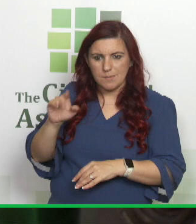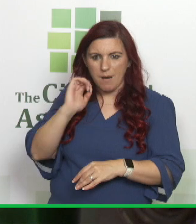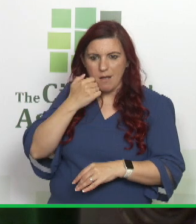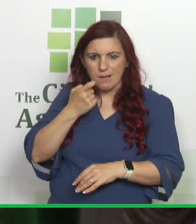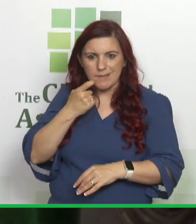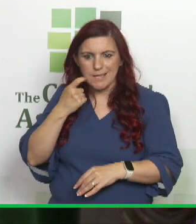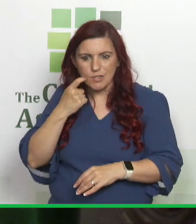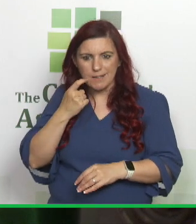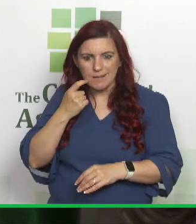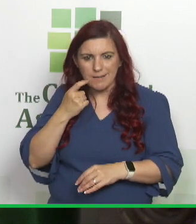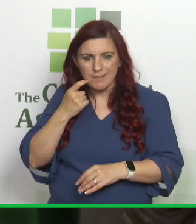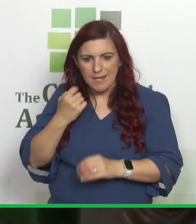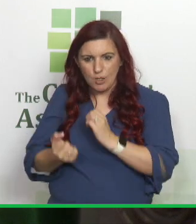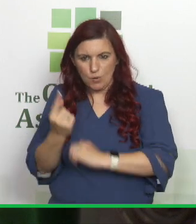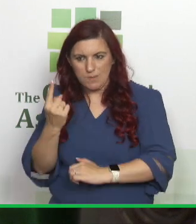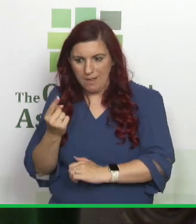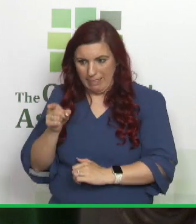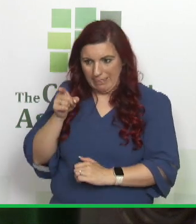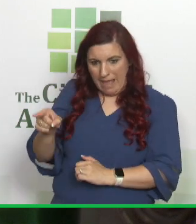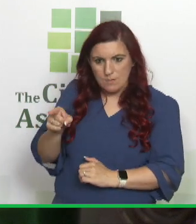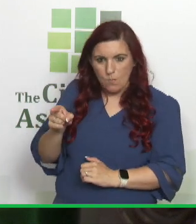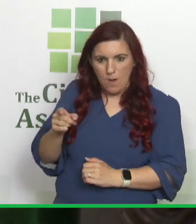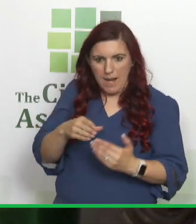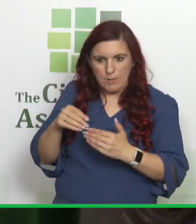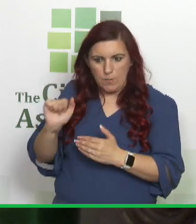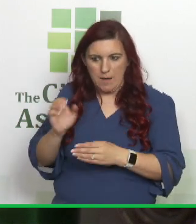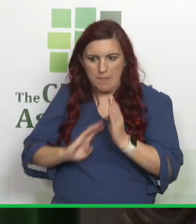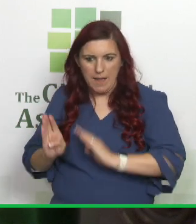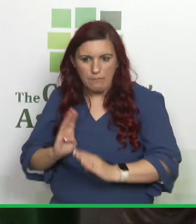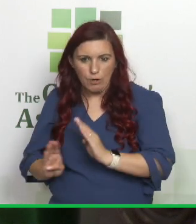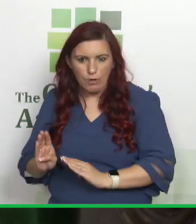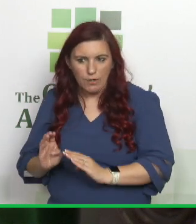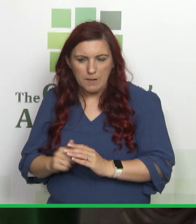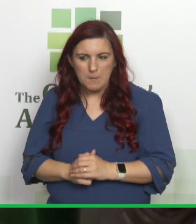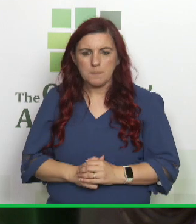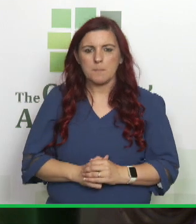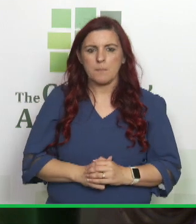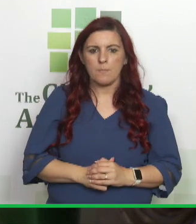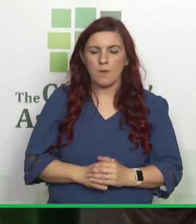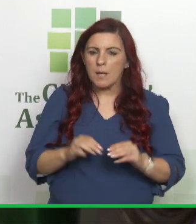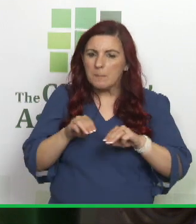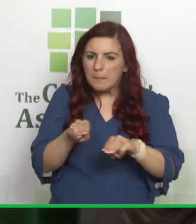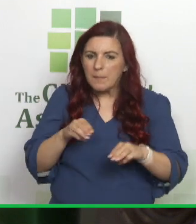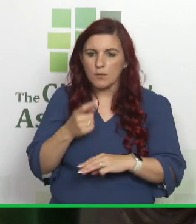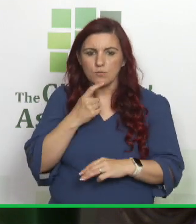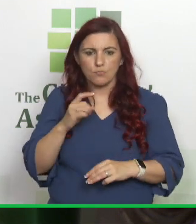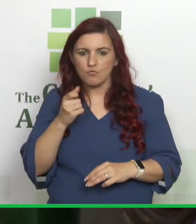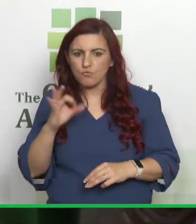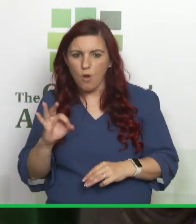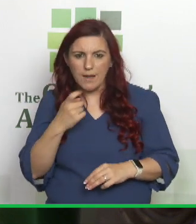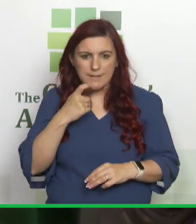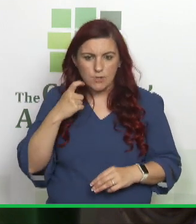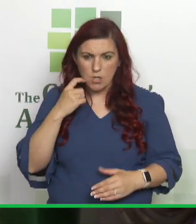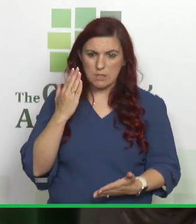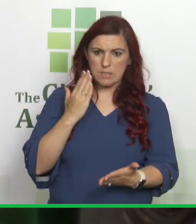and this has a direct impact on the prevention of contraband being trafficked into our prisons. People's drug addictions do not stop at the